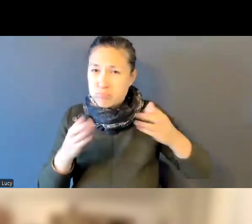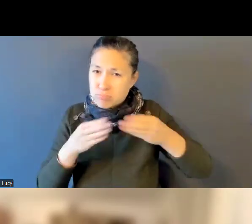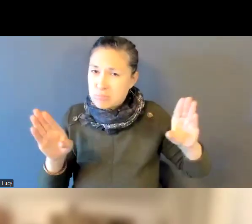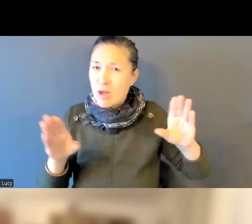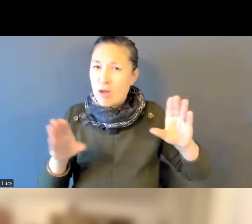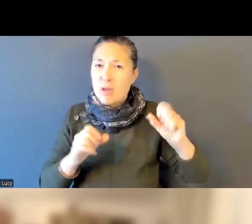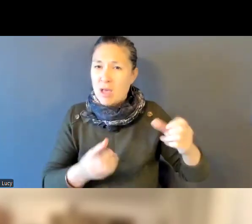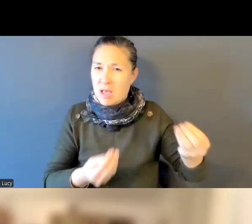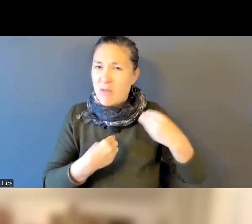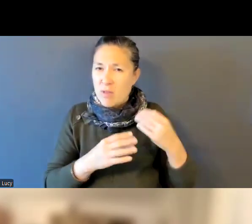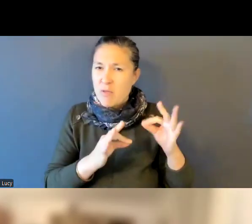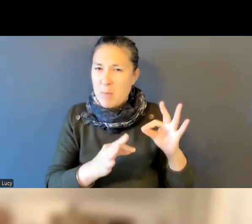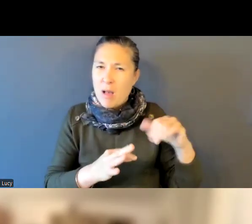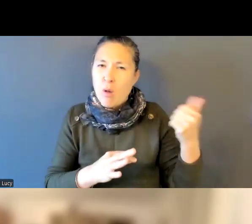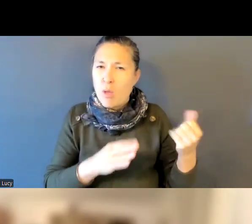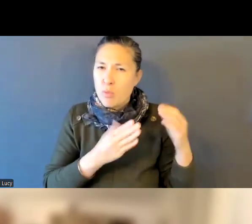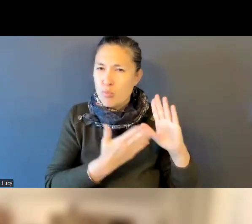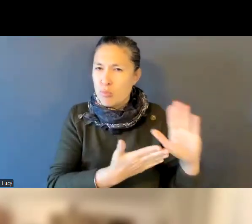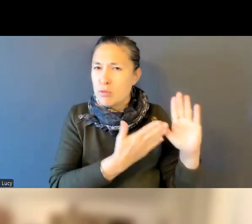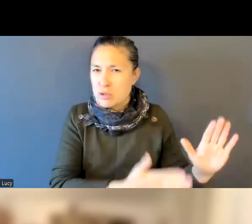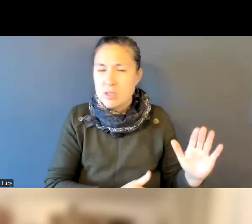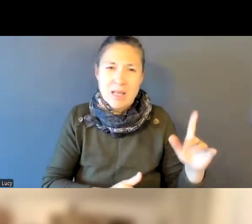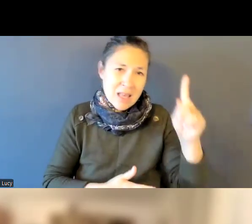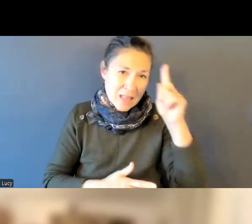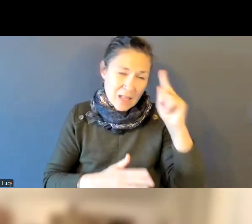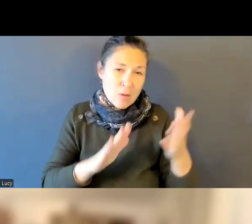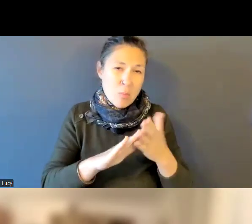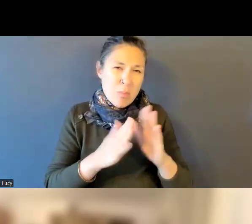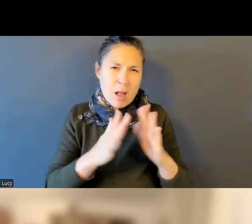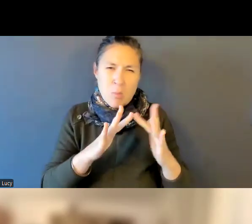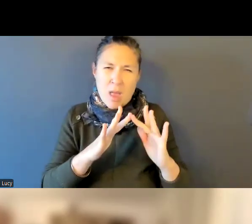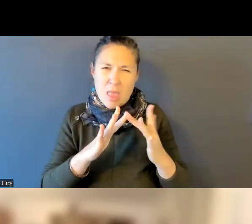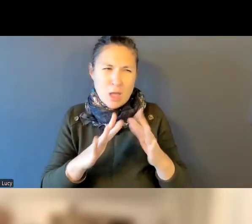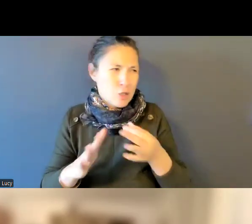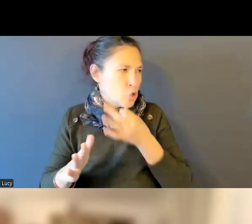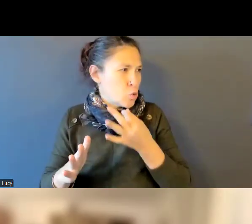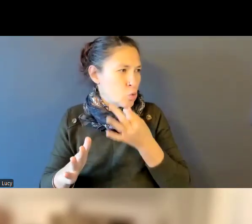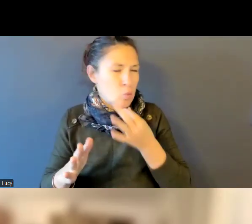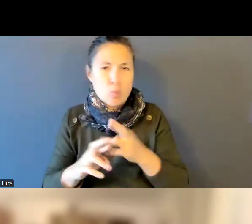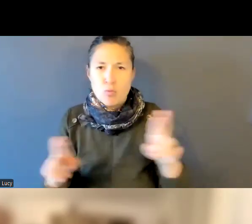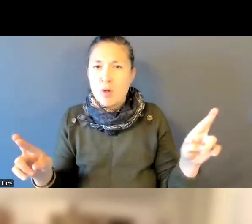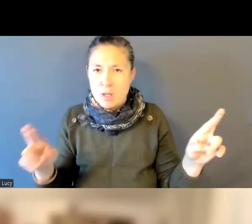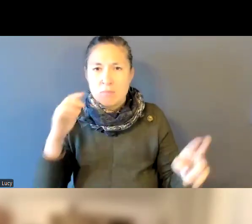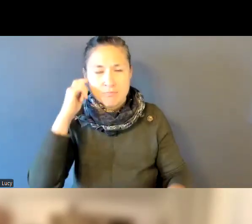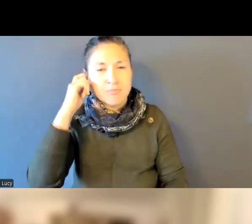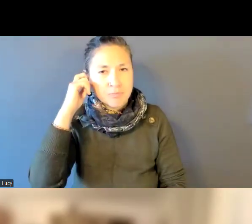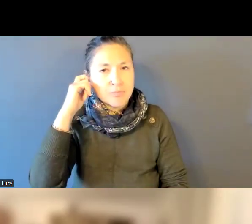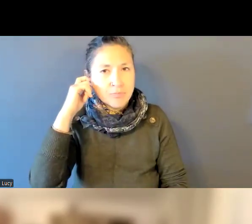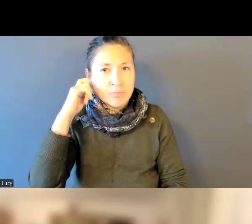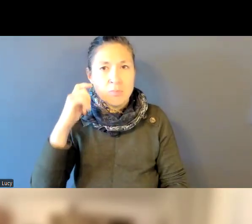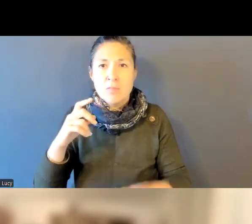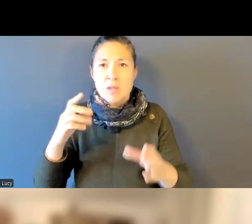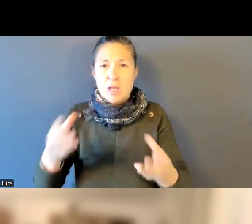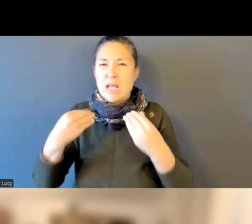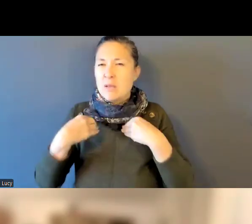And so I think that's coming online, as I said, sort of any day now, but we really will invite people to provide feedback in those